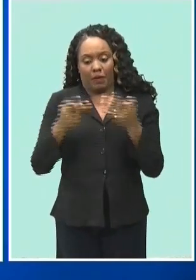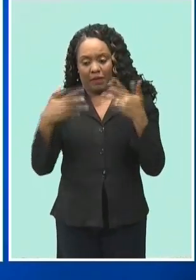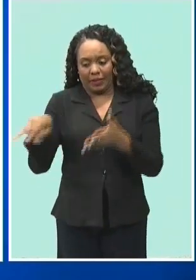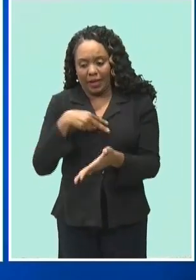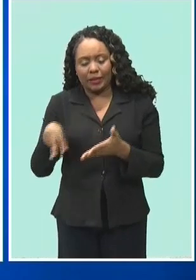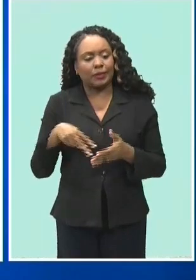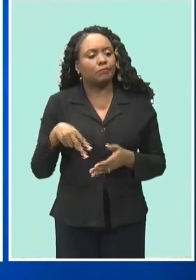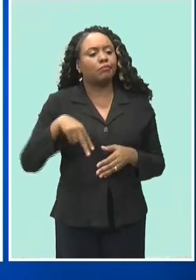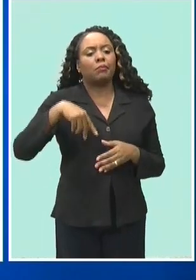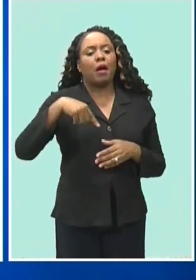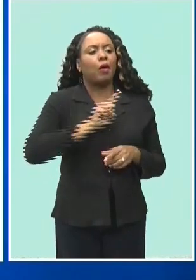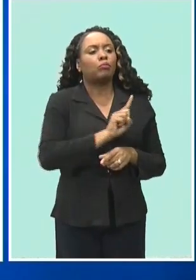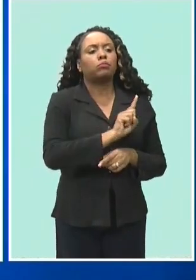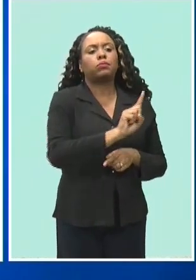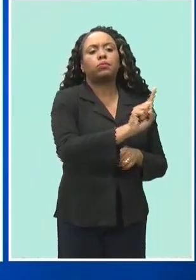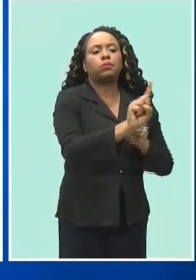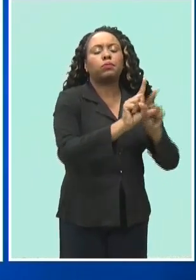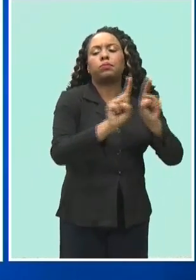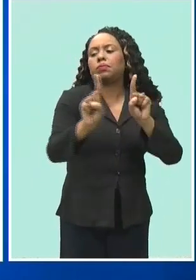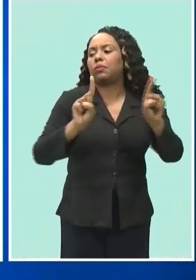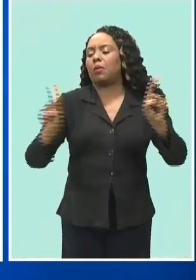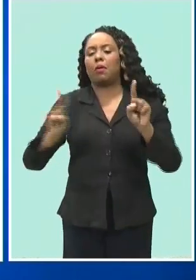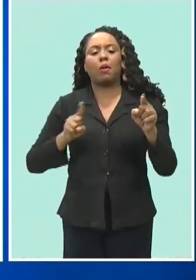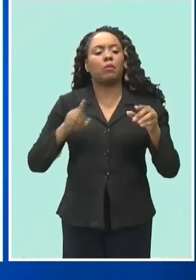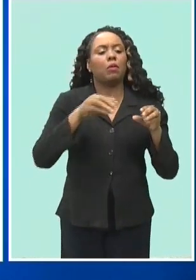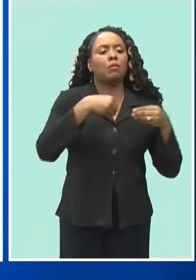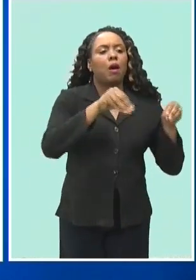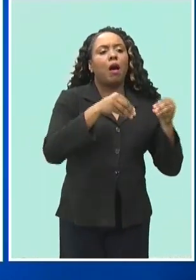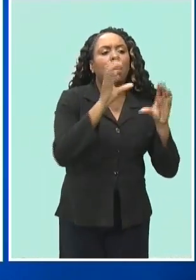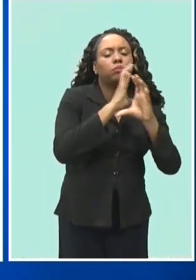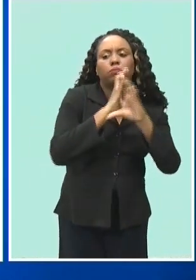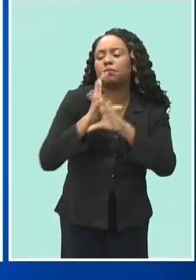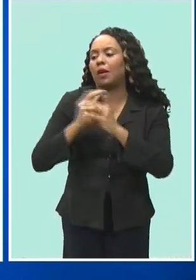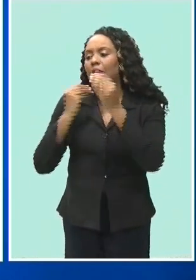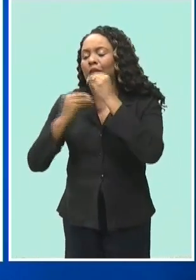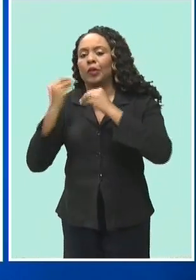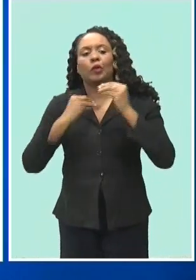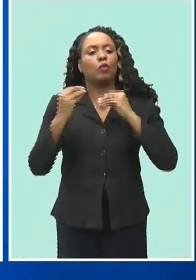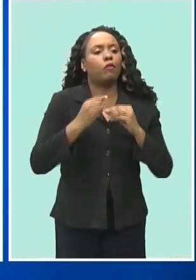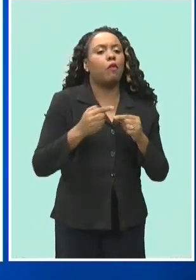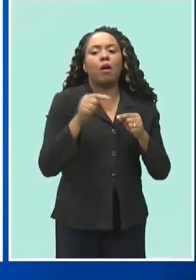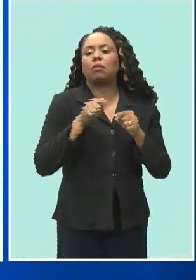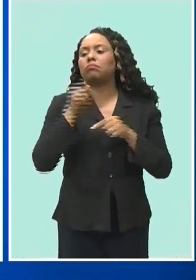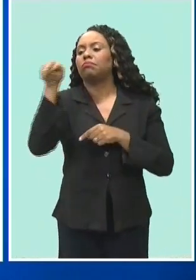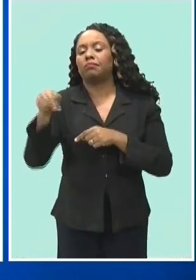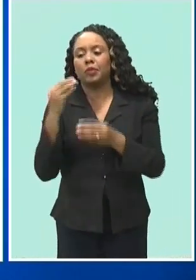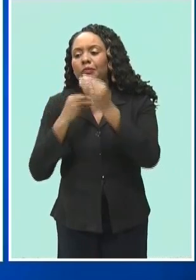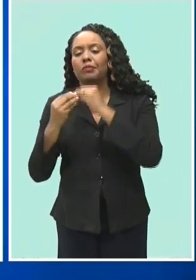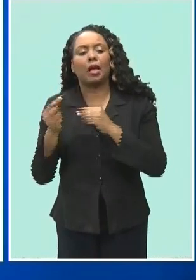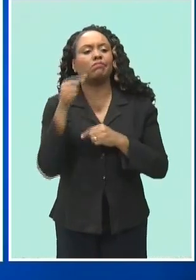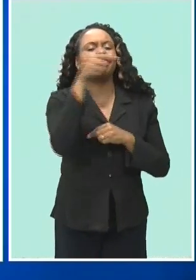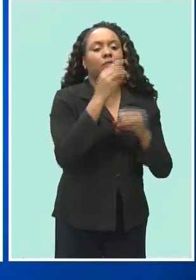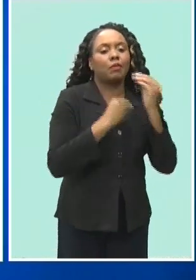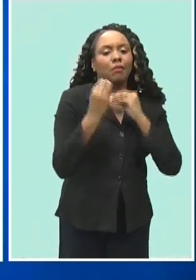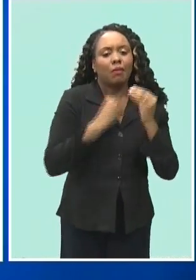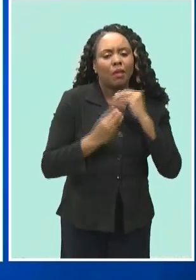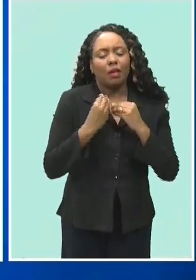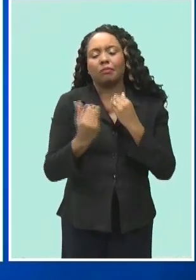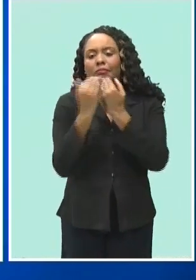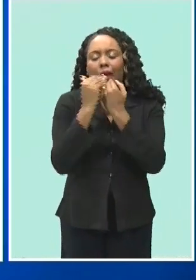and shop at the liquor store around the road, or they can go across the road to the dancehall deli and get them like